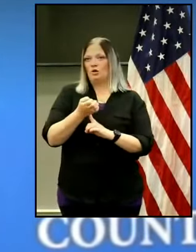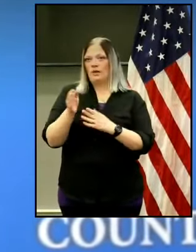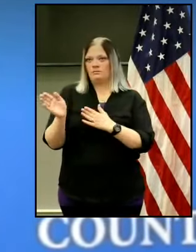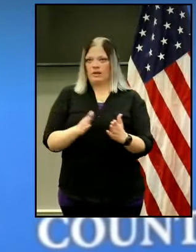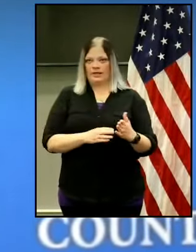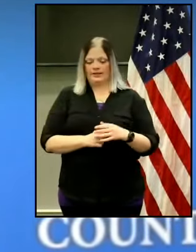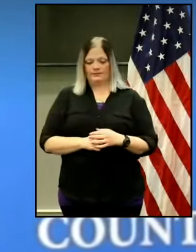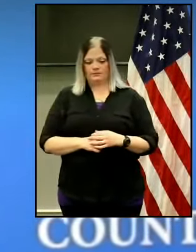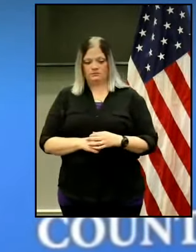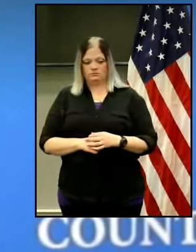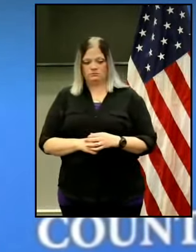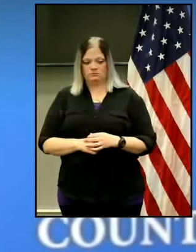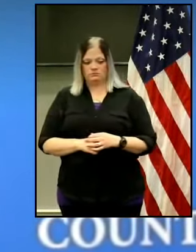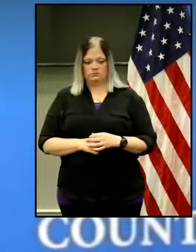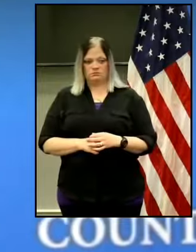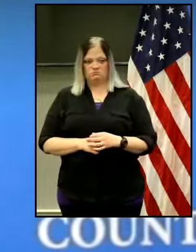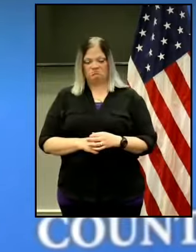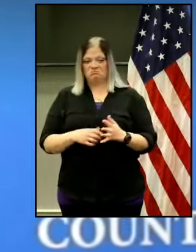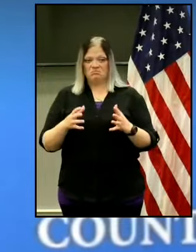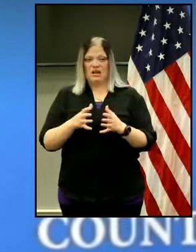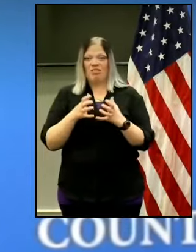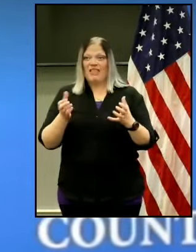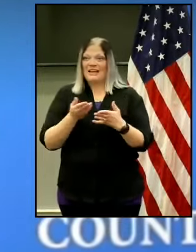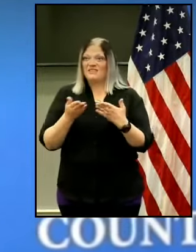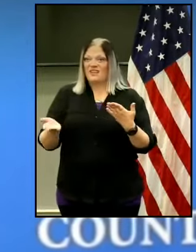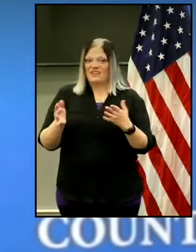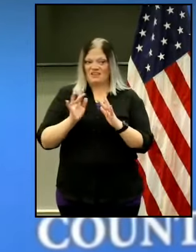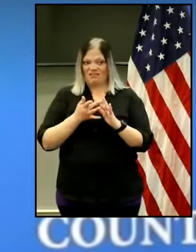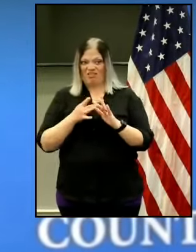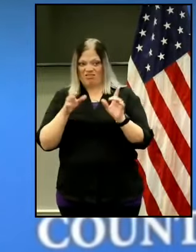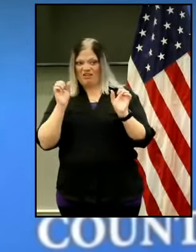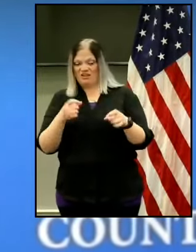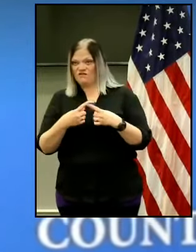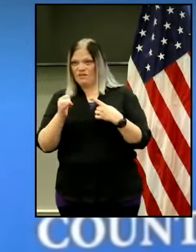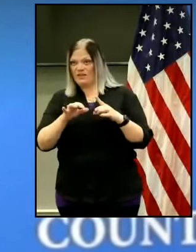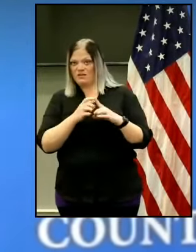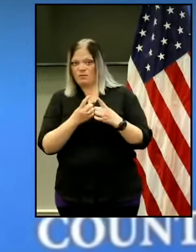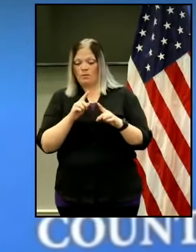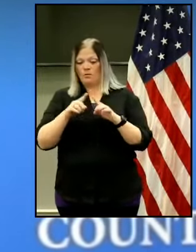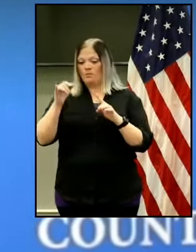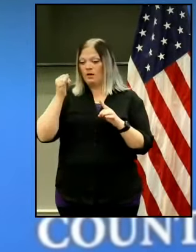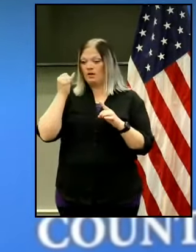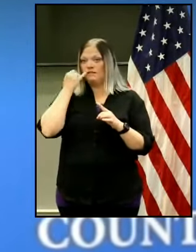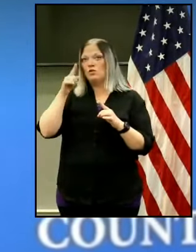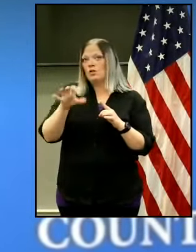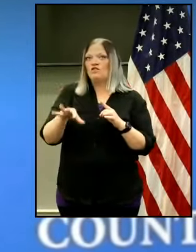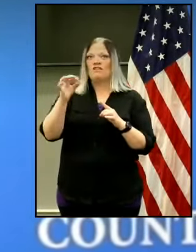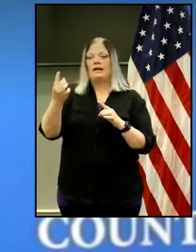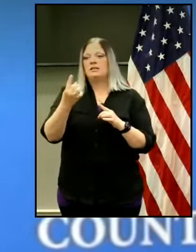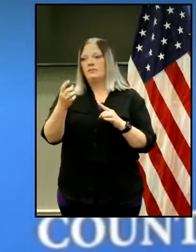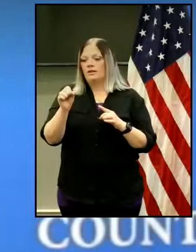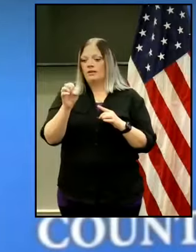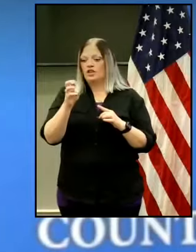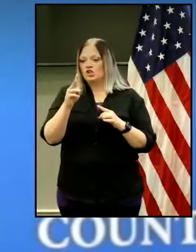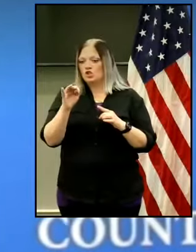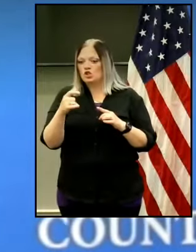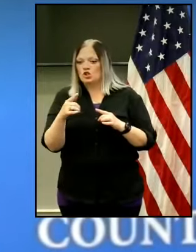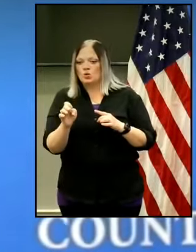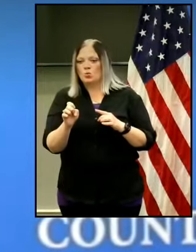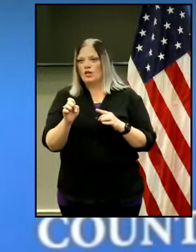You can get a lot of things that we have online in our Department of Environment and Planning, but if you need to define something with regards to a sewage drainage